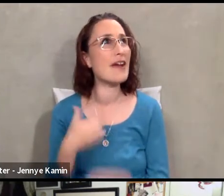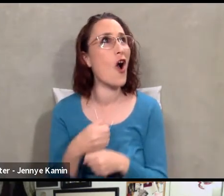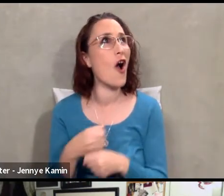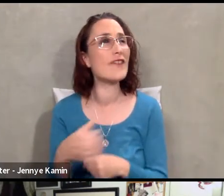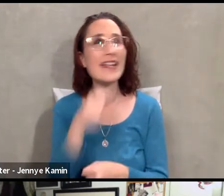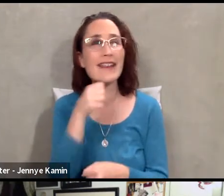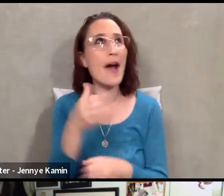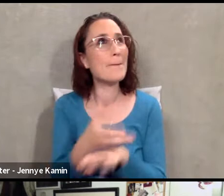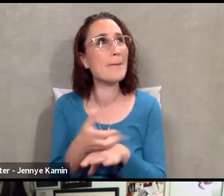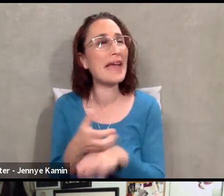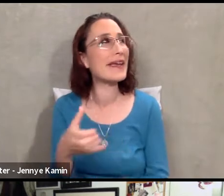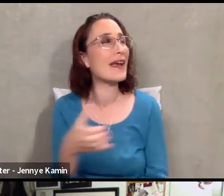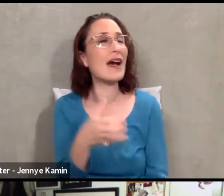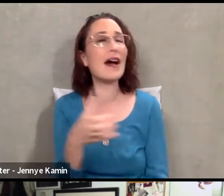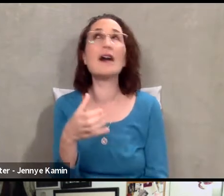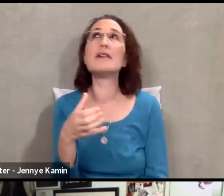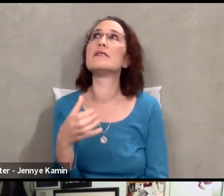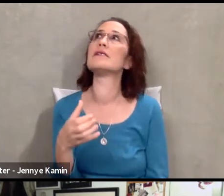But alms.